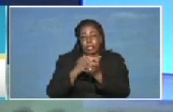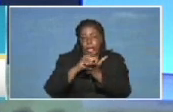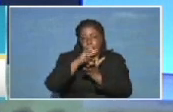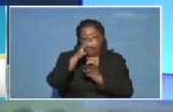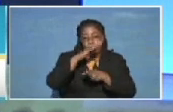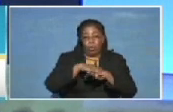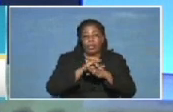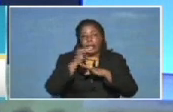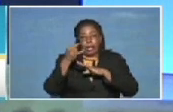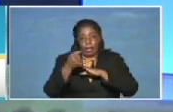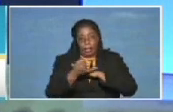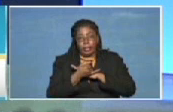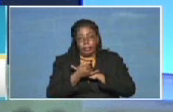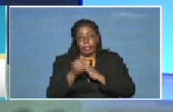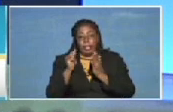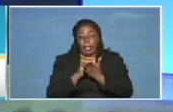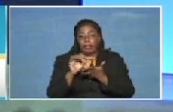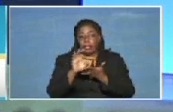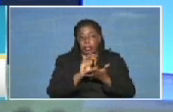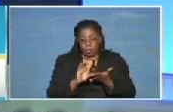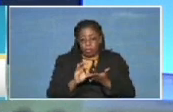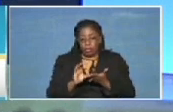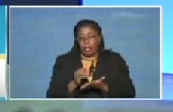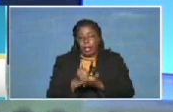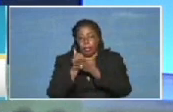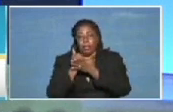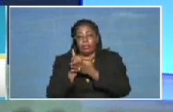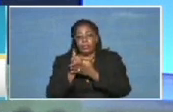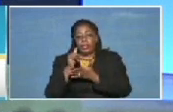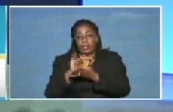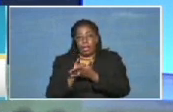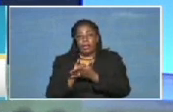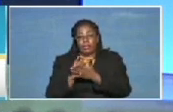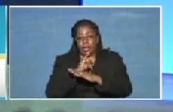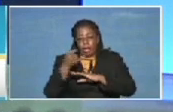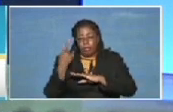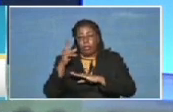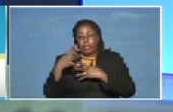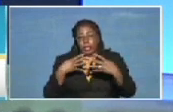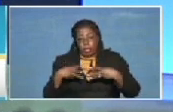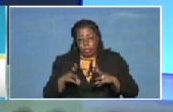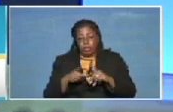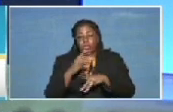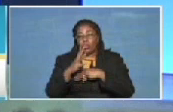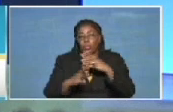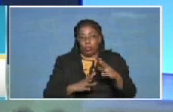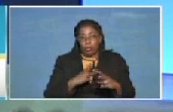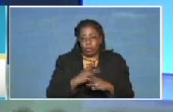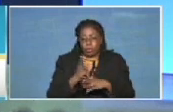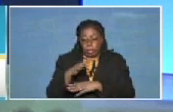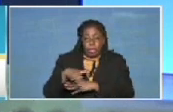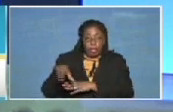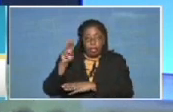on that island. The facility expected to position the island as a gateway to the world. On hand for the occasion, Area Member